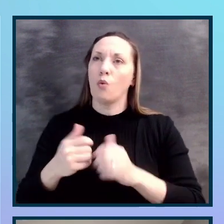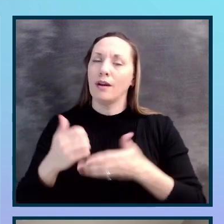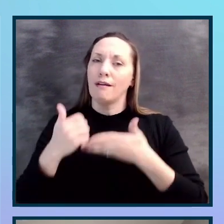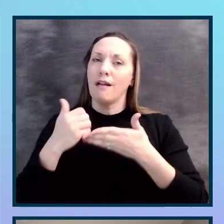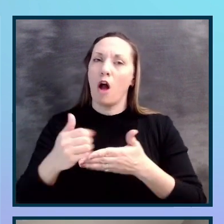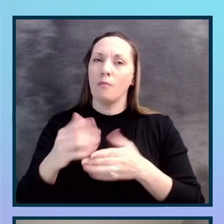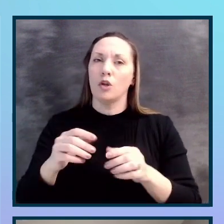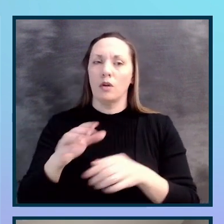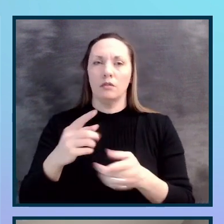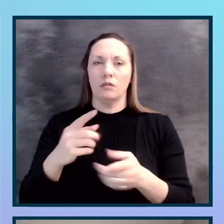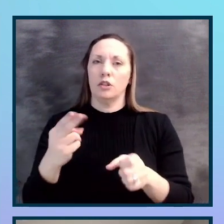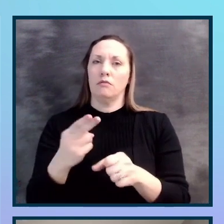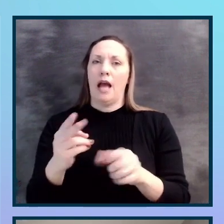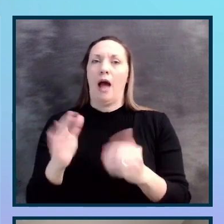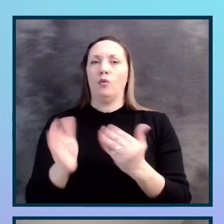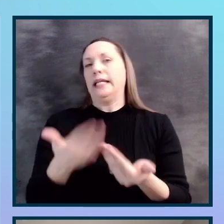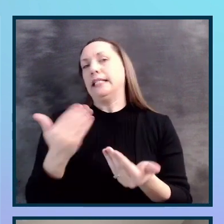fairly easy to use as well.